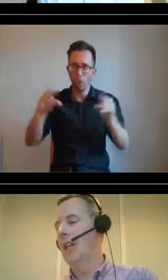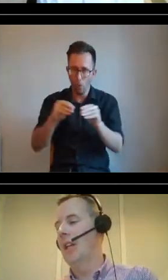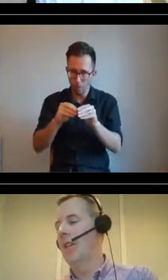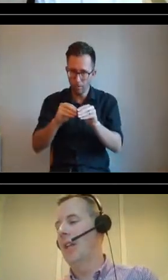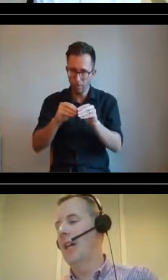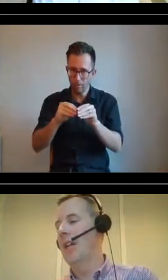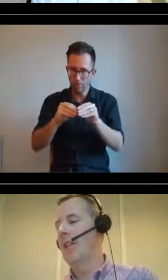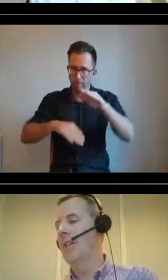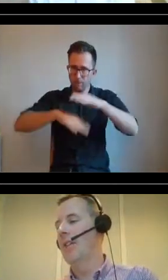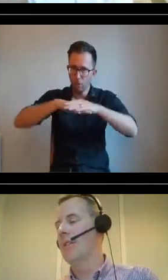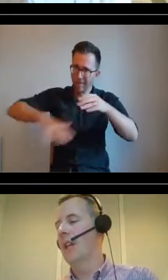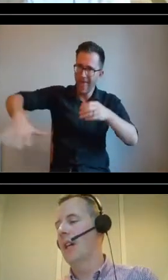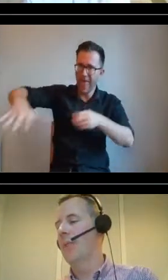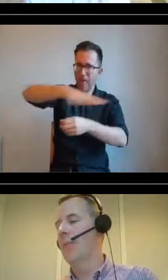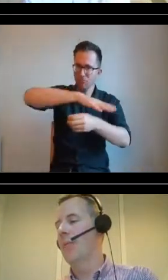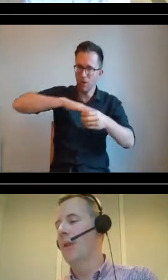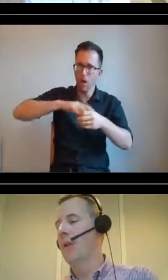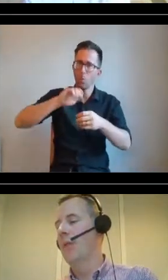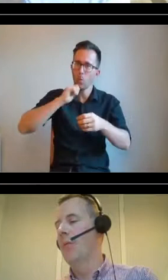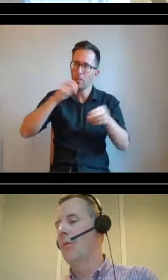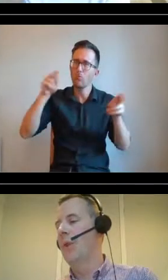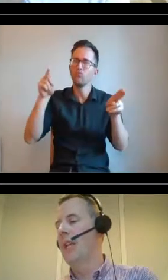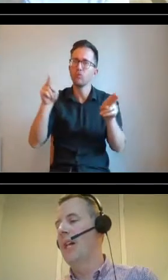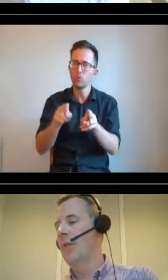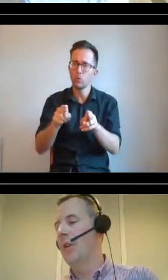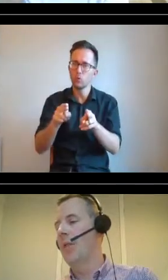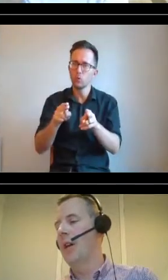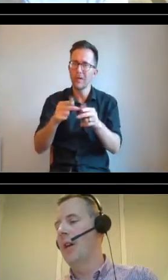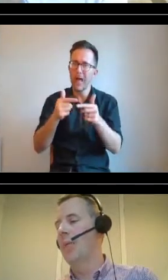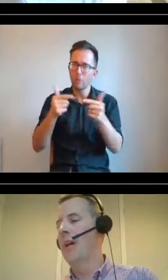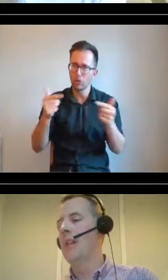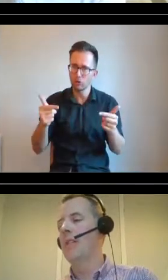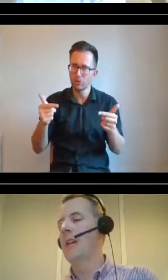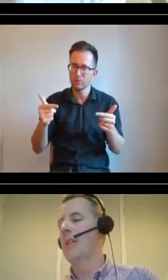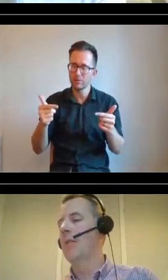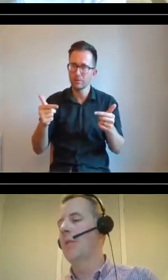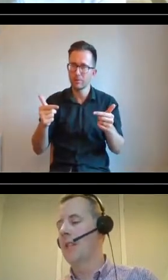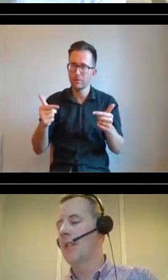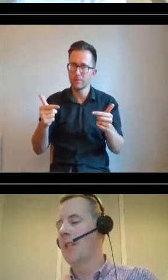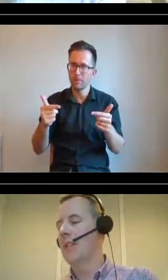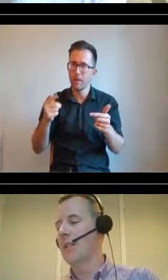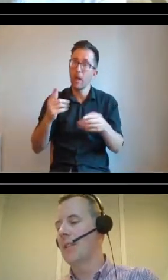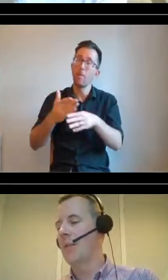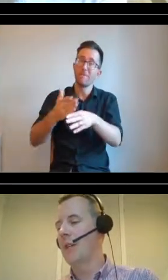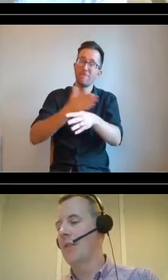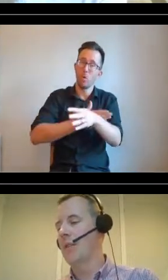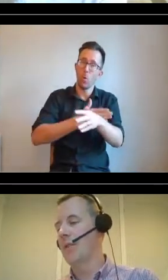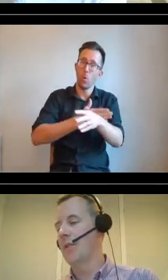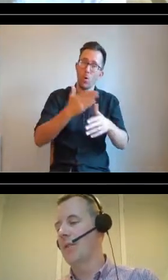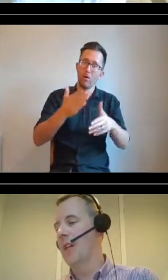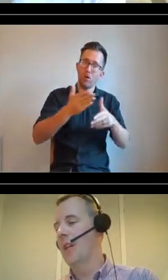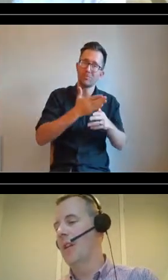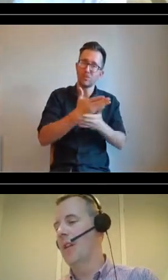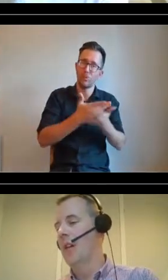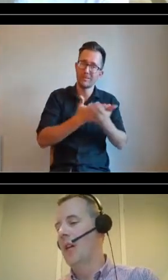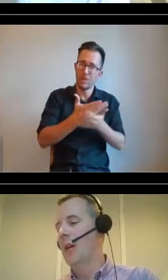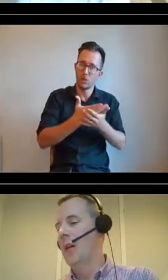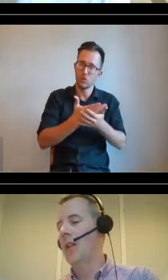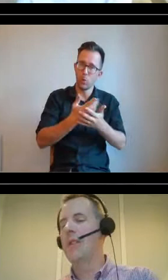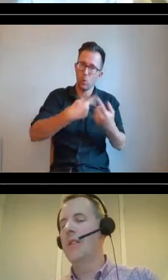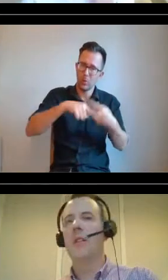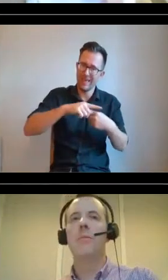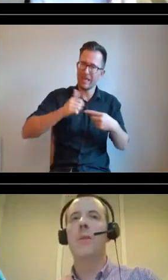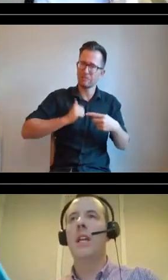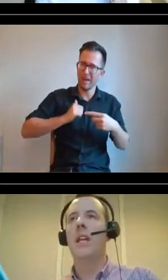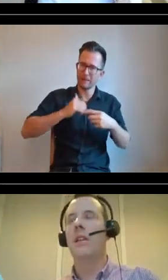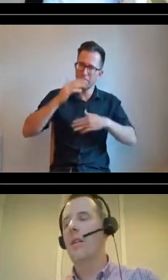the area of land that we now require compared to that we presented at supplementary consultation. But